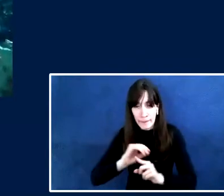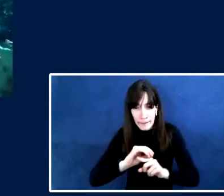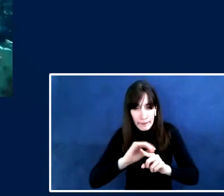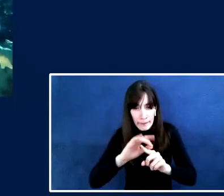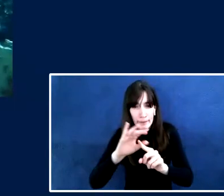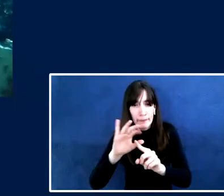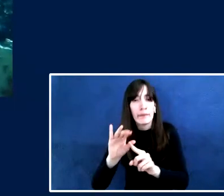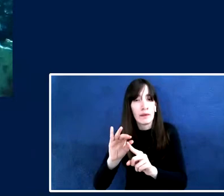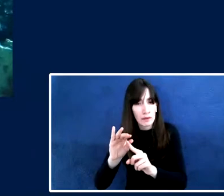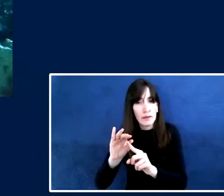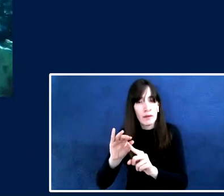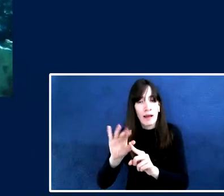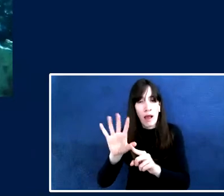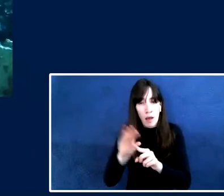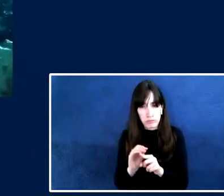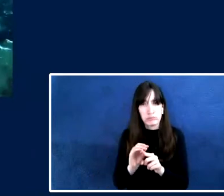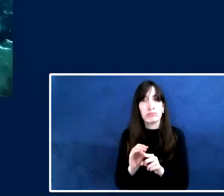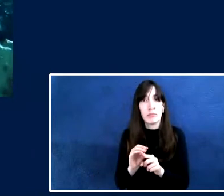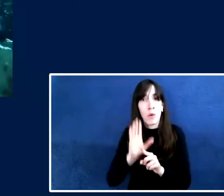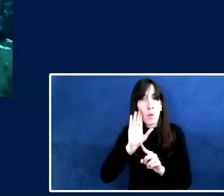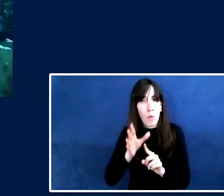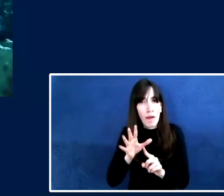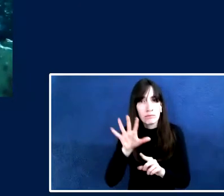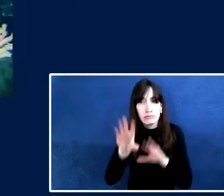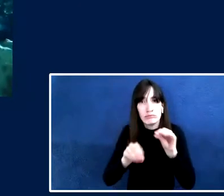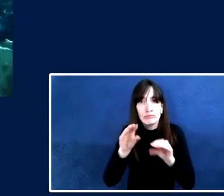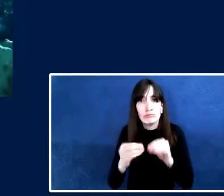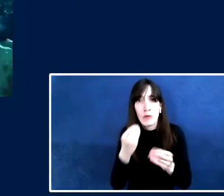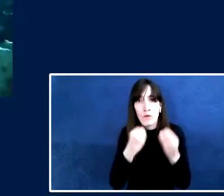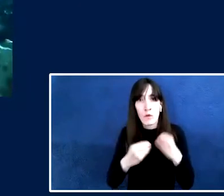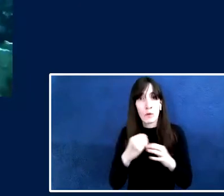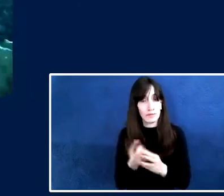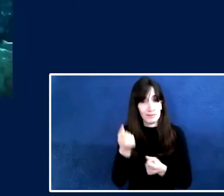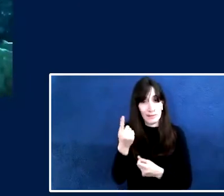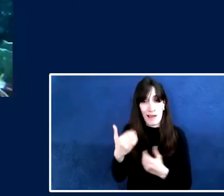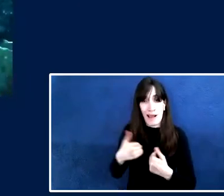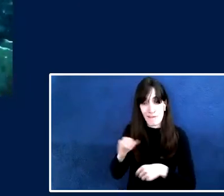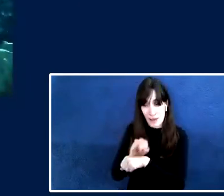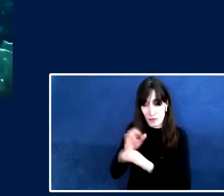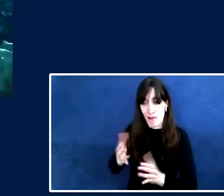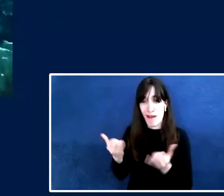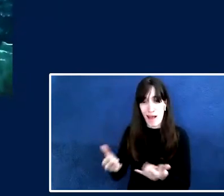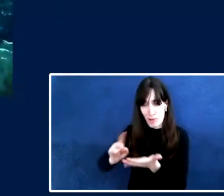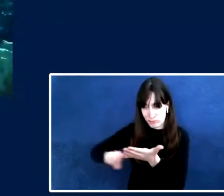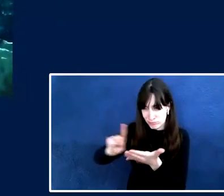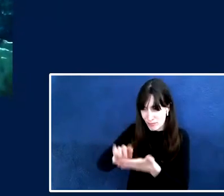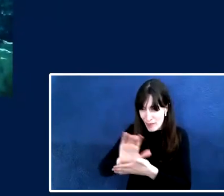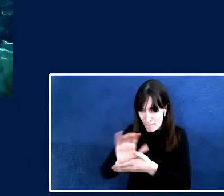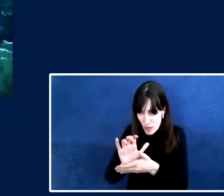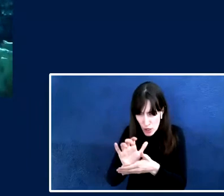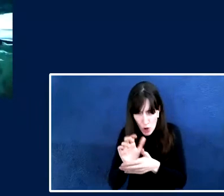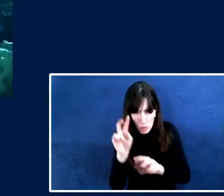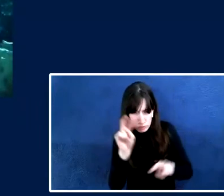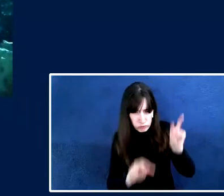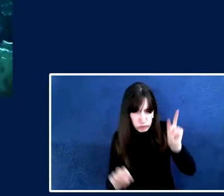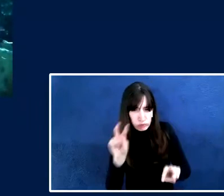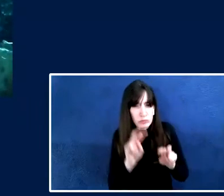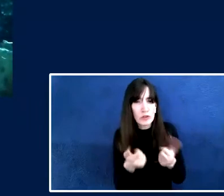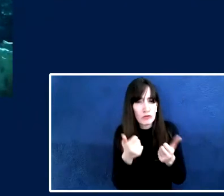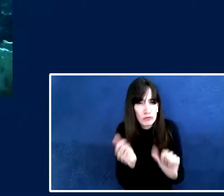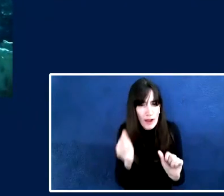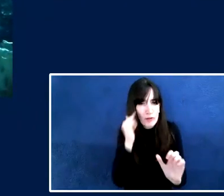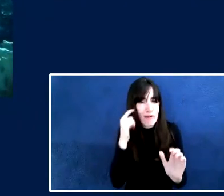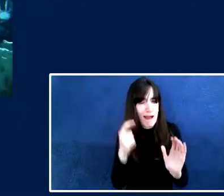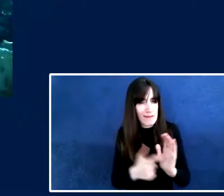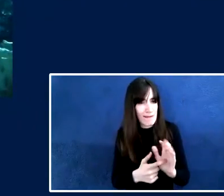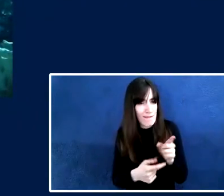then they're back in at other times. And we've got an intern right now that is analyzing this video and those images to try and identify how